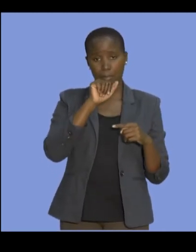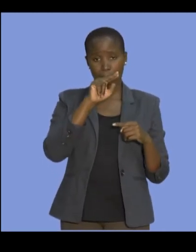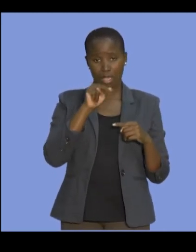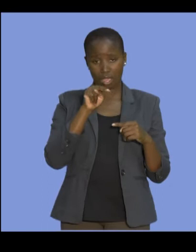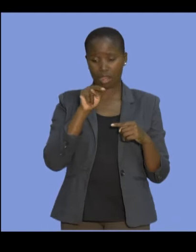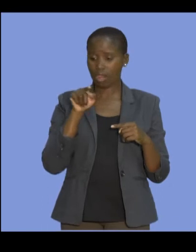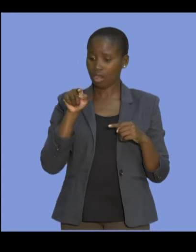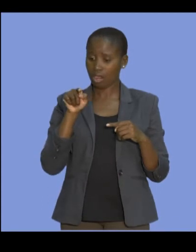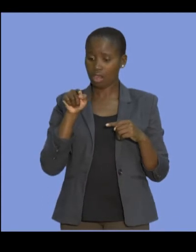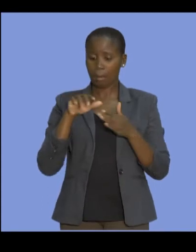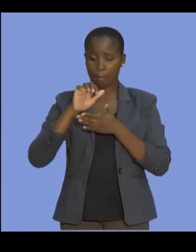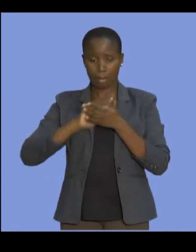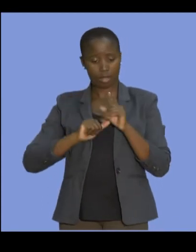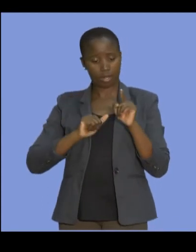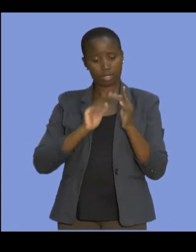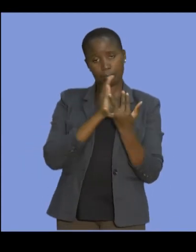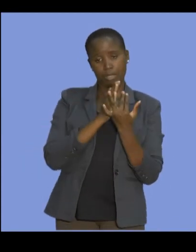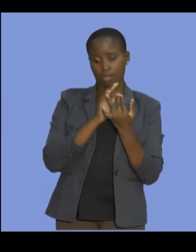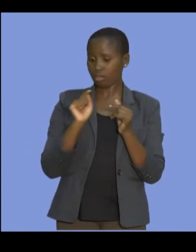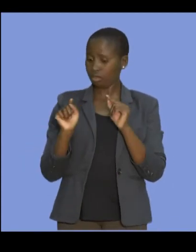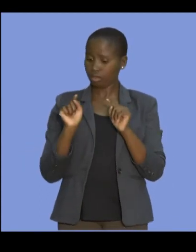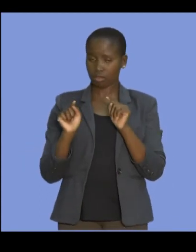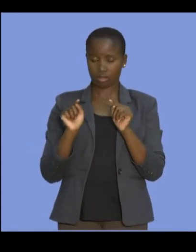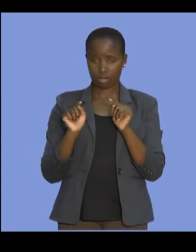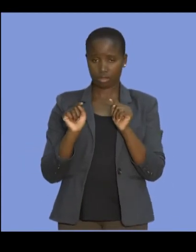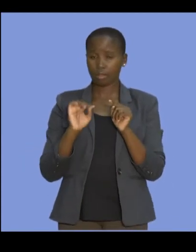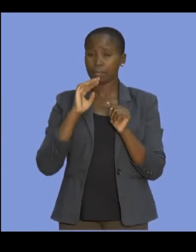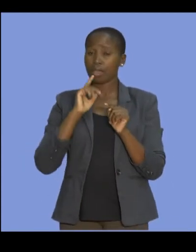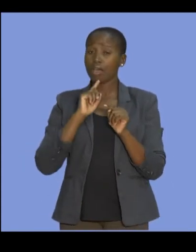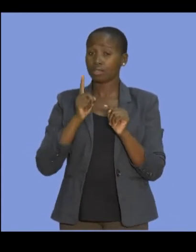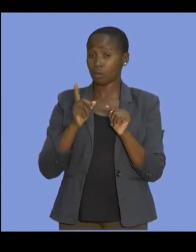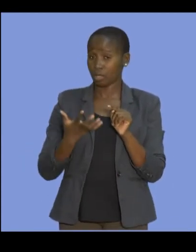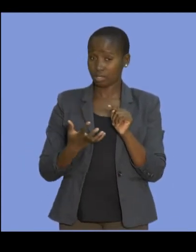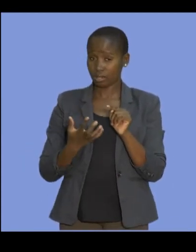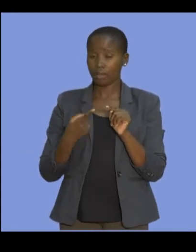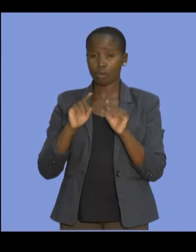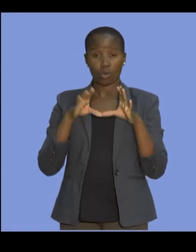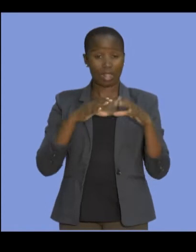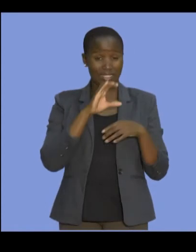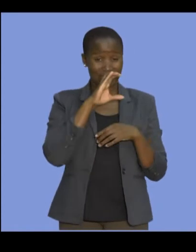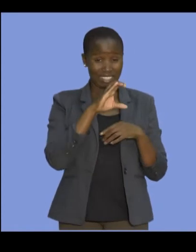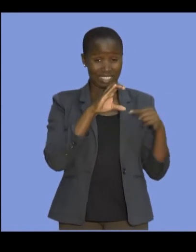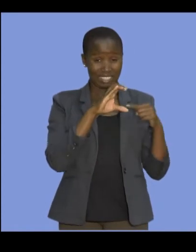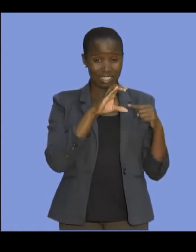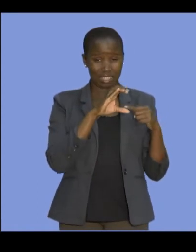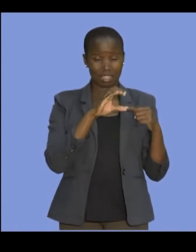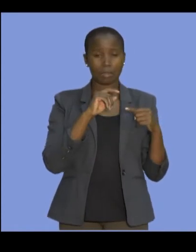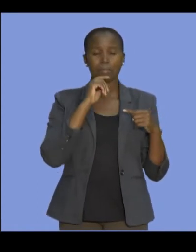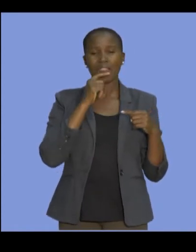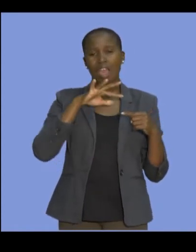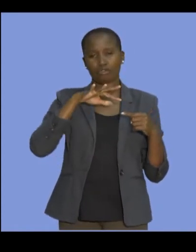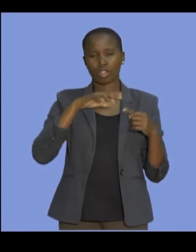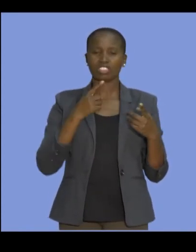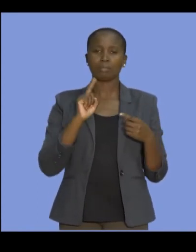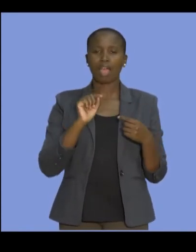median, which is the mean for class C, average is 5.4, the